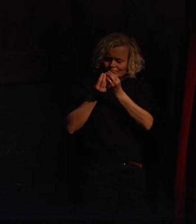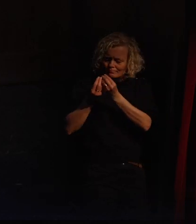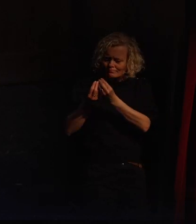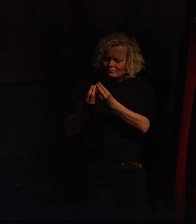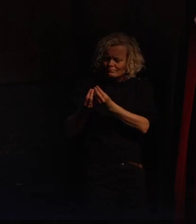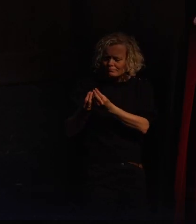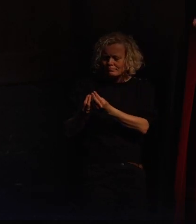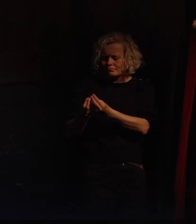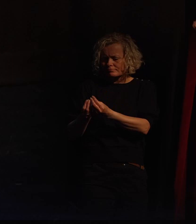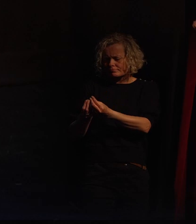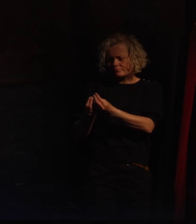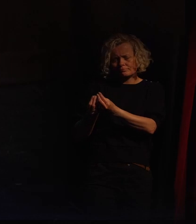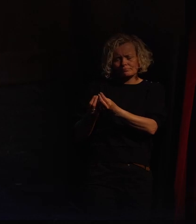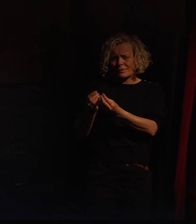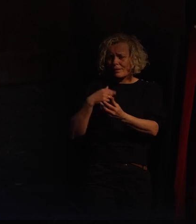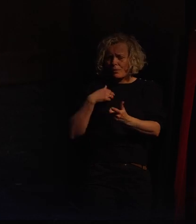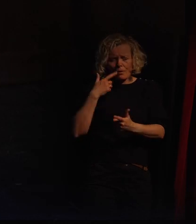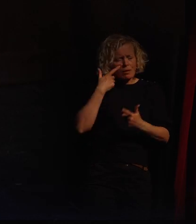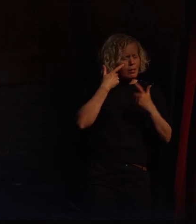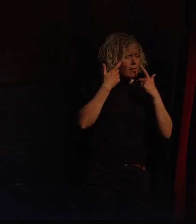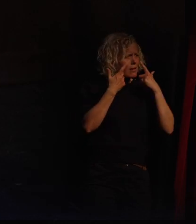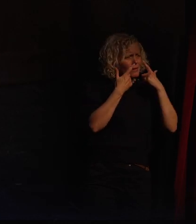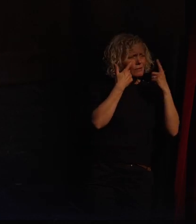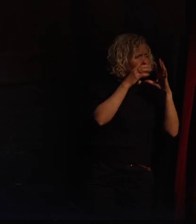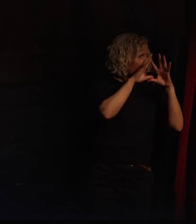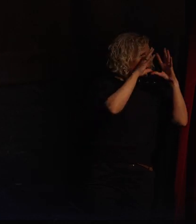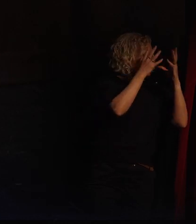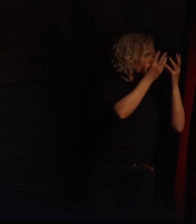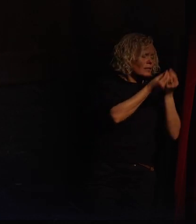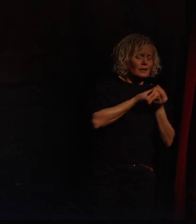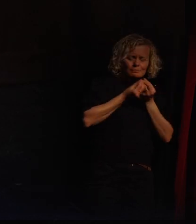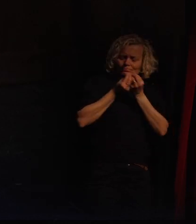Go to the ends of the earth for you,